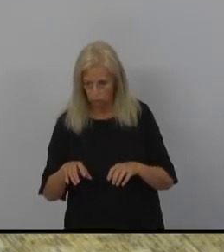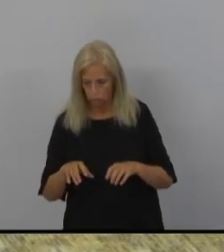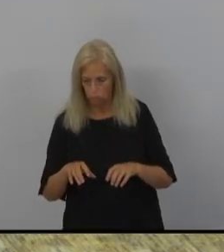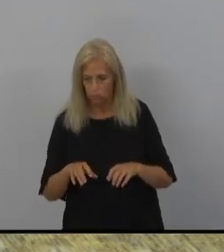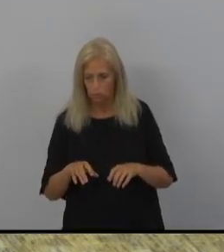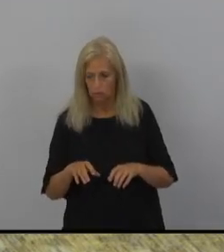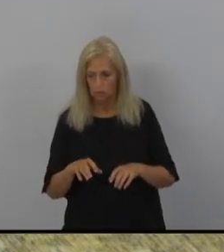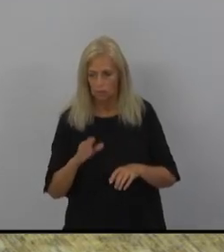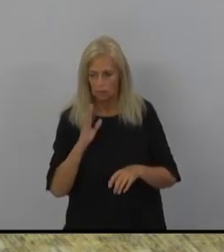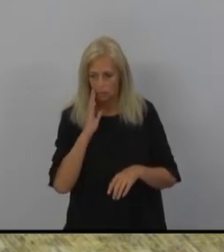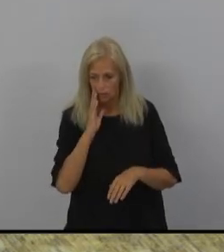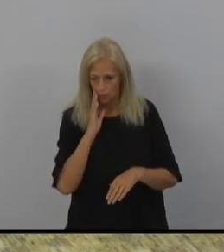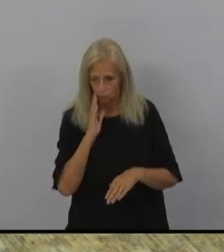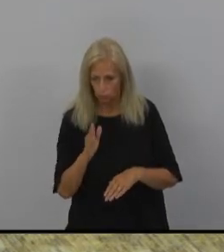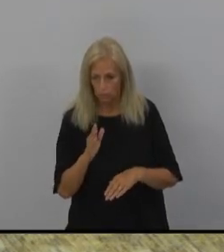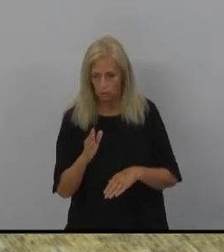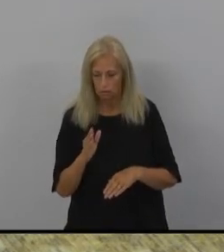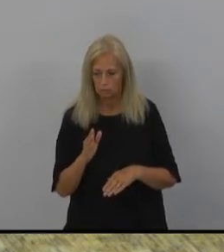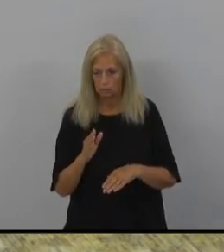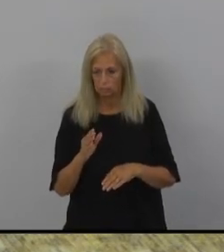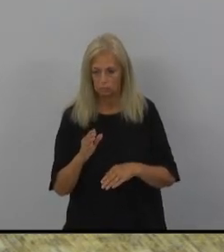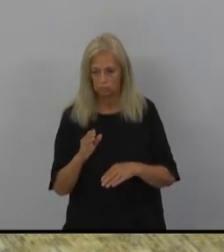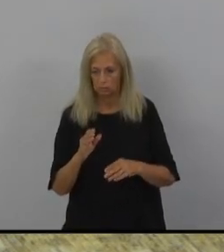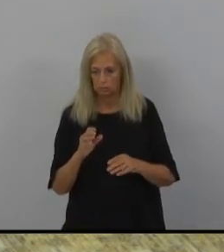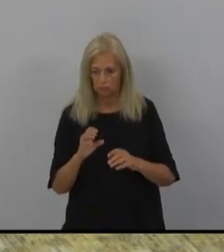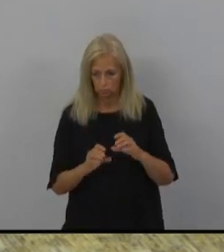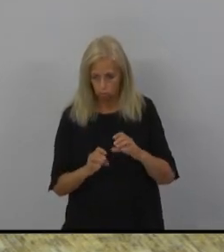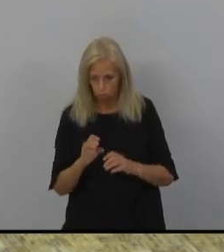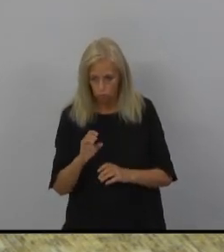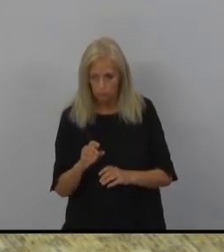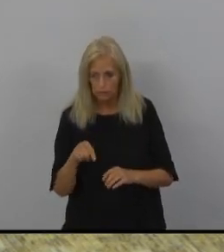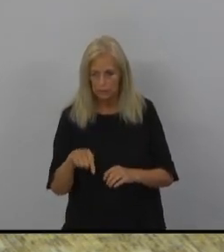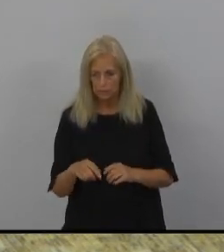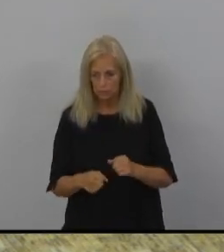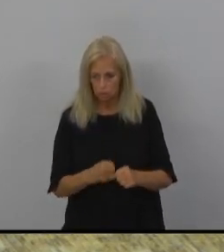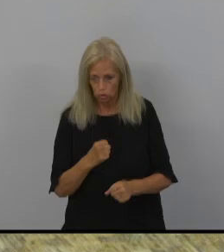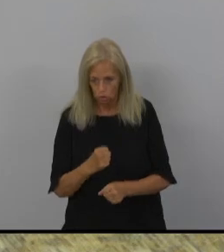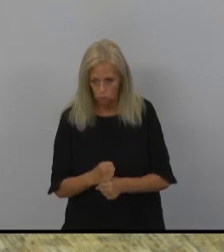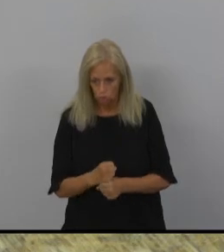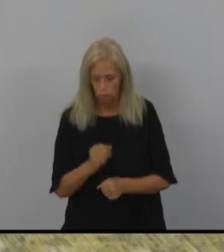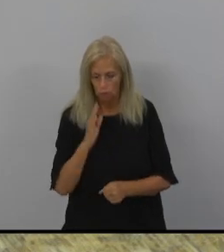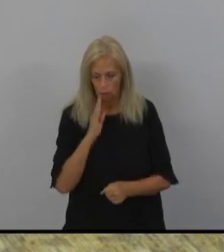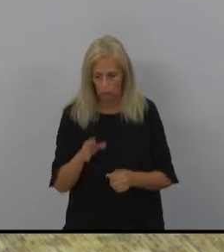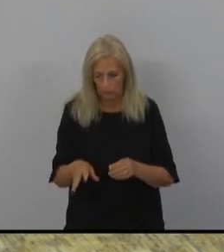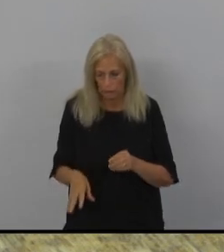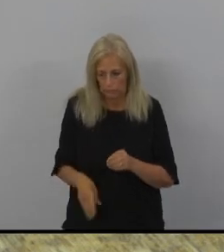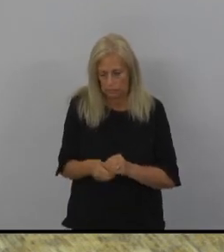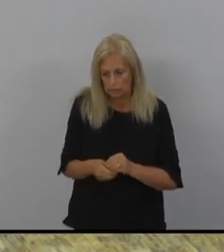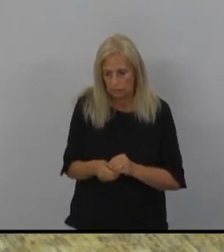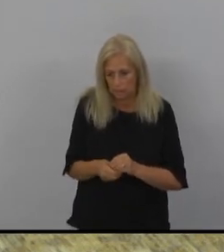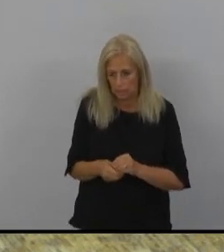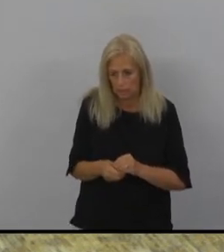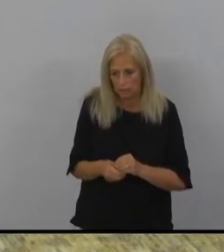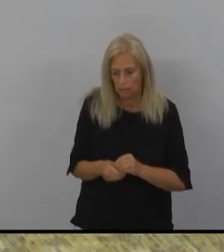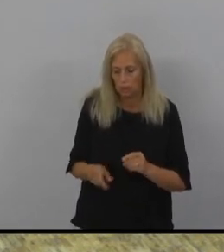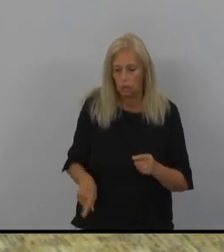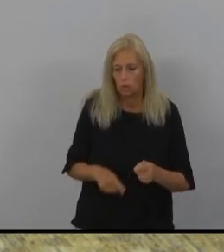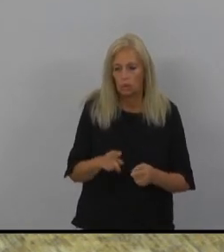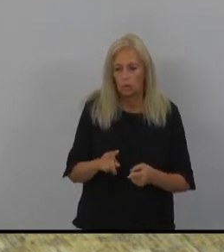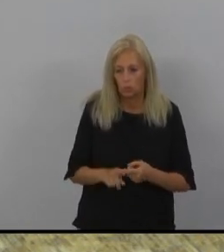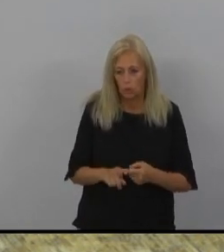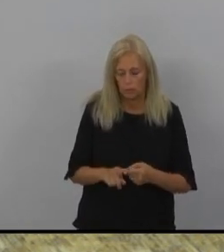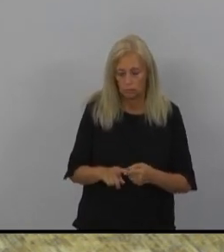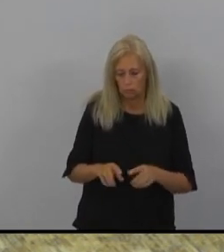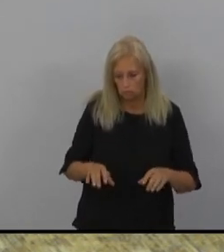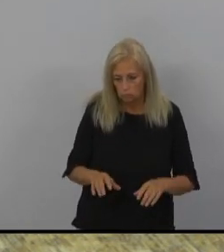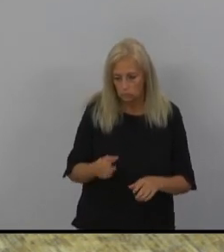will be constructed in this coming year. That's not included in this budget yet. We'll amend that in once we get into